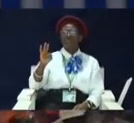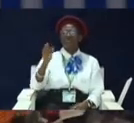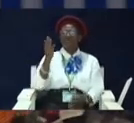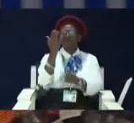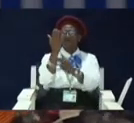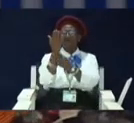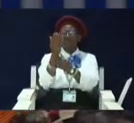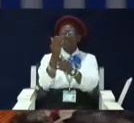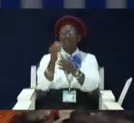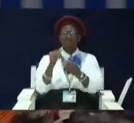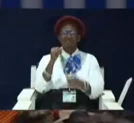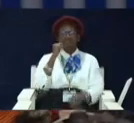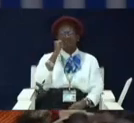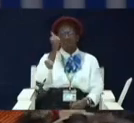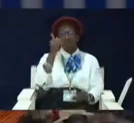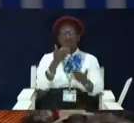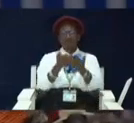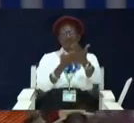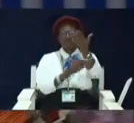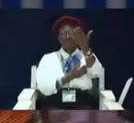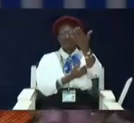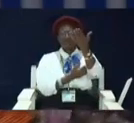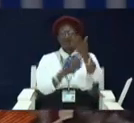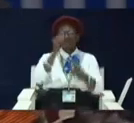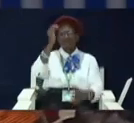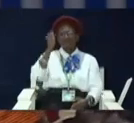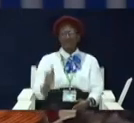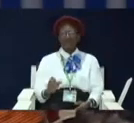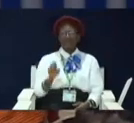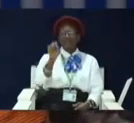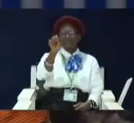tomorrow morning by 11 a.m.